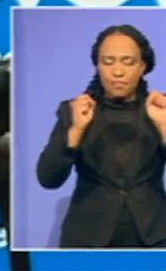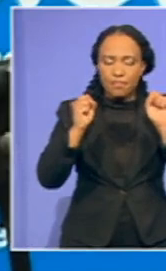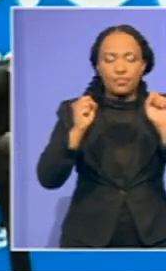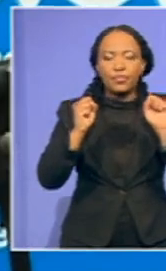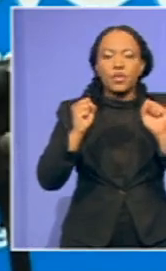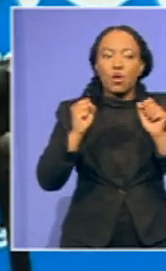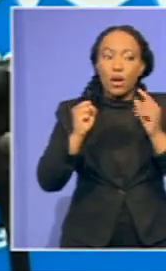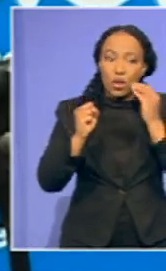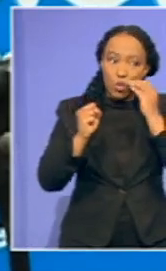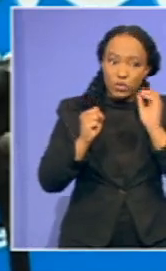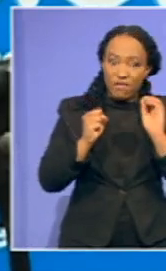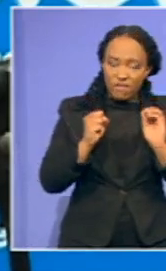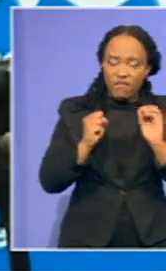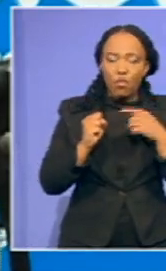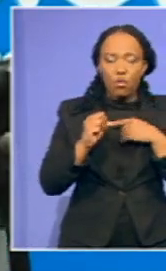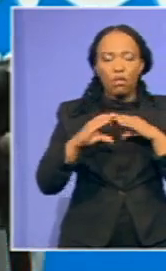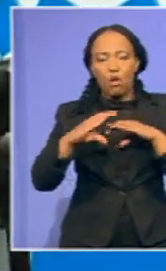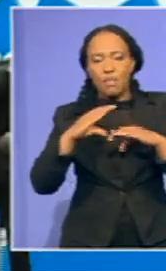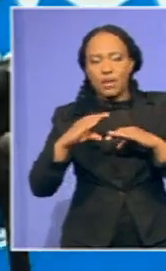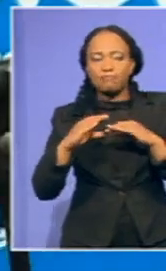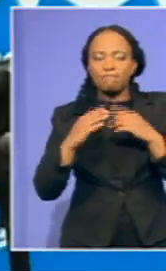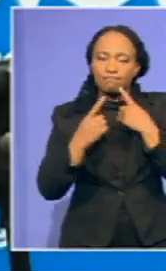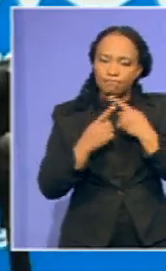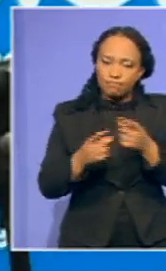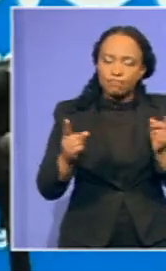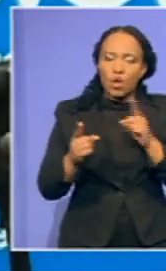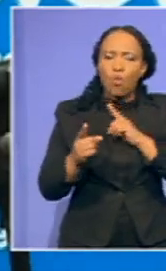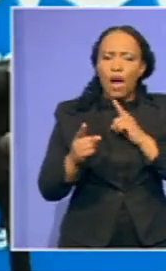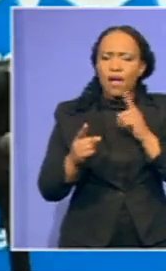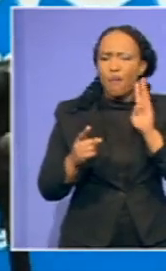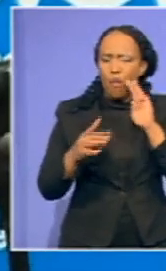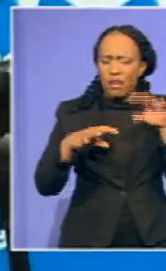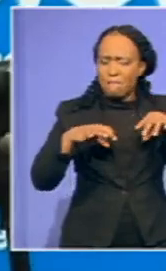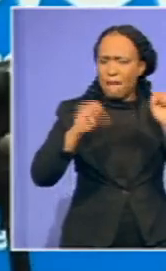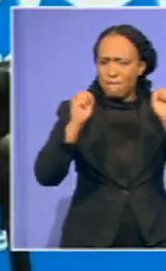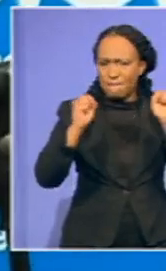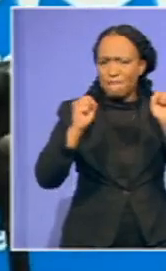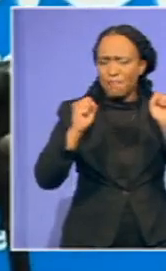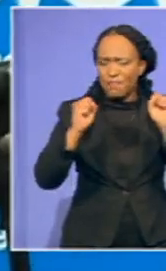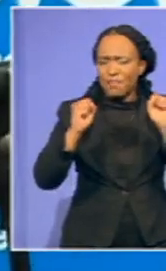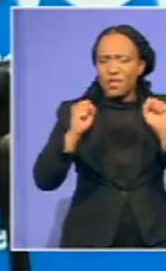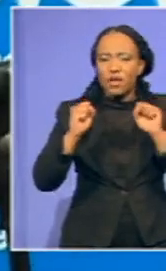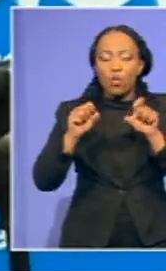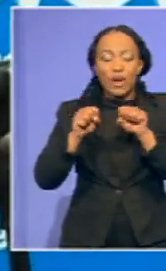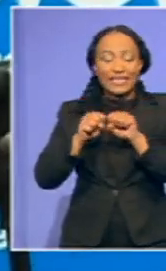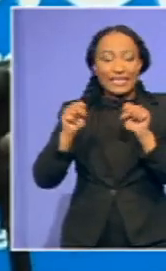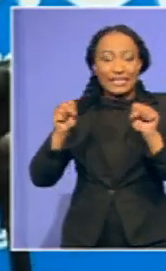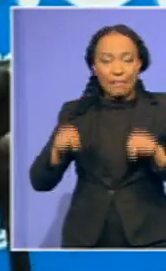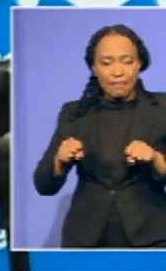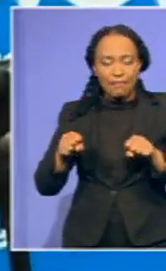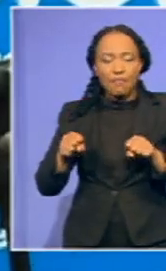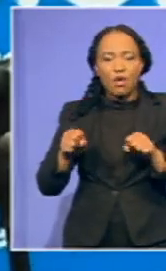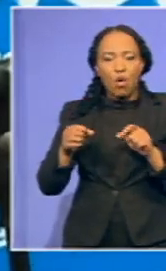the news, then we'll communicate. Why do we need shutdowns? As we are working with a system. When we are disconnecting